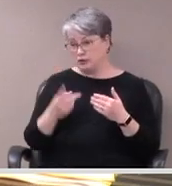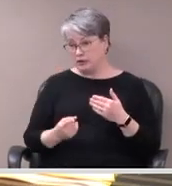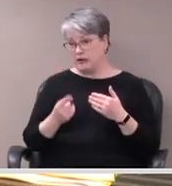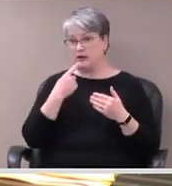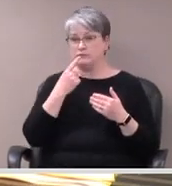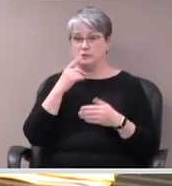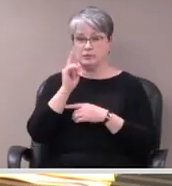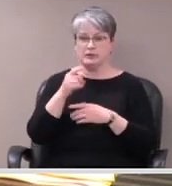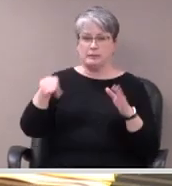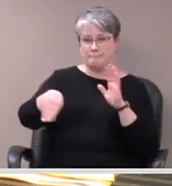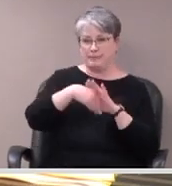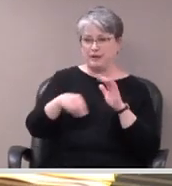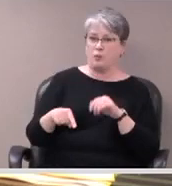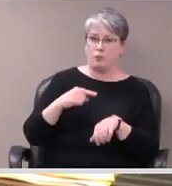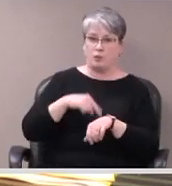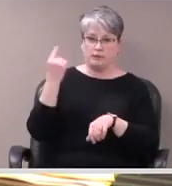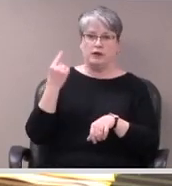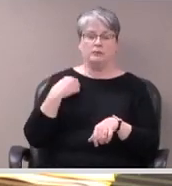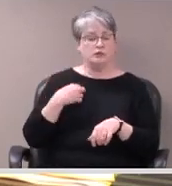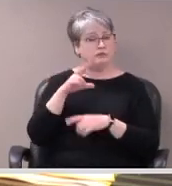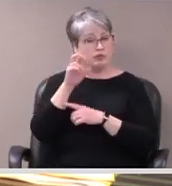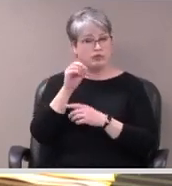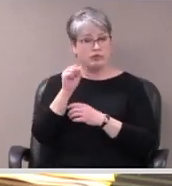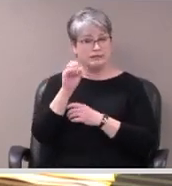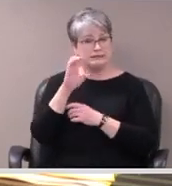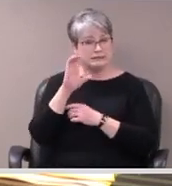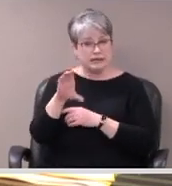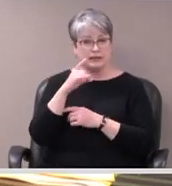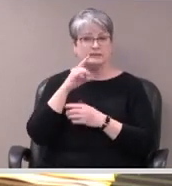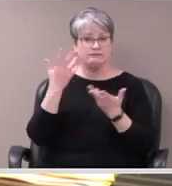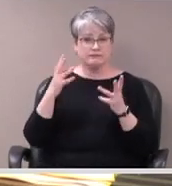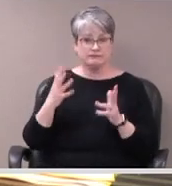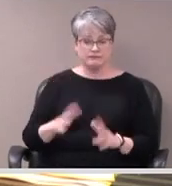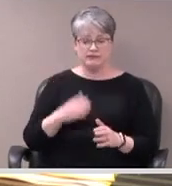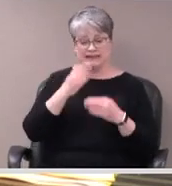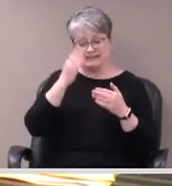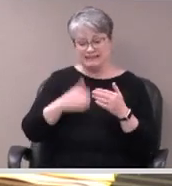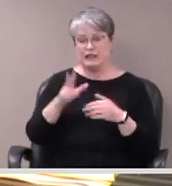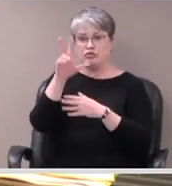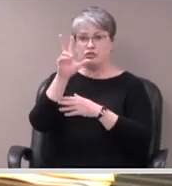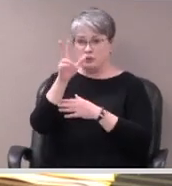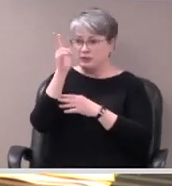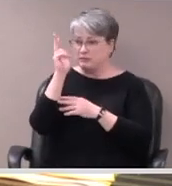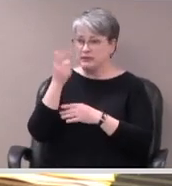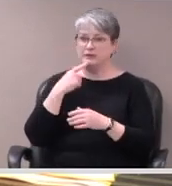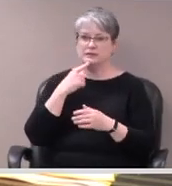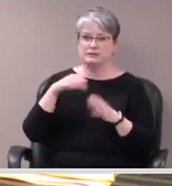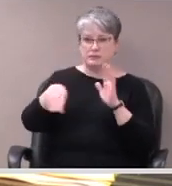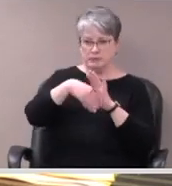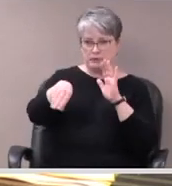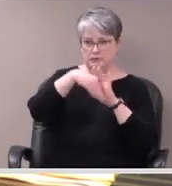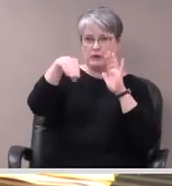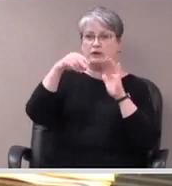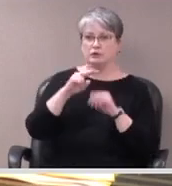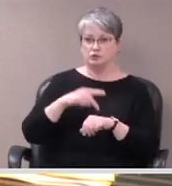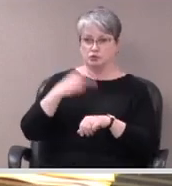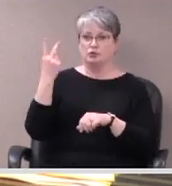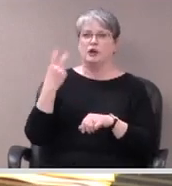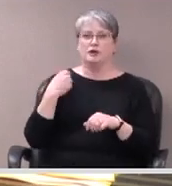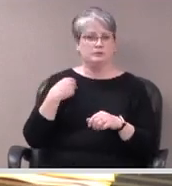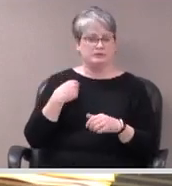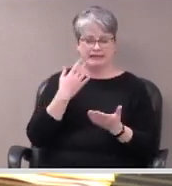once. You will then have 30 seconds to finish your statement. At the end of 3 minutes, the bell will sound twice, indicating that your time is